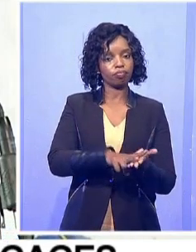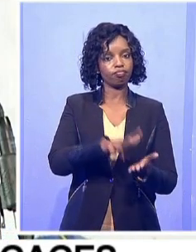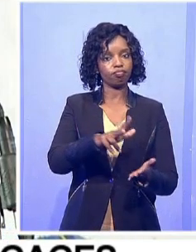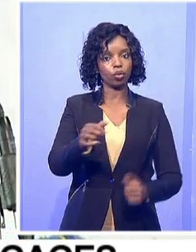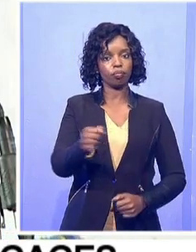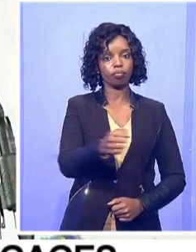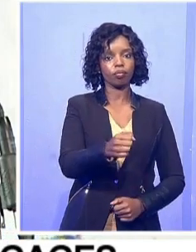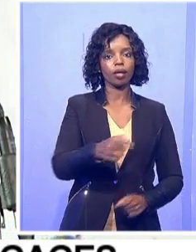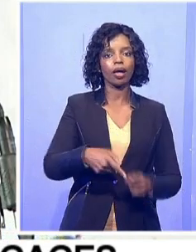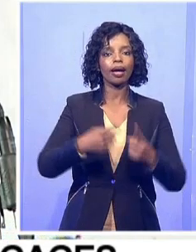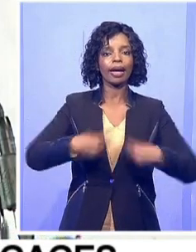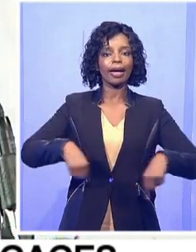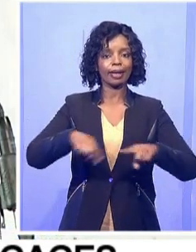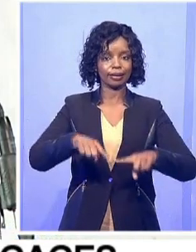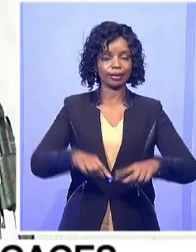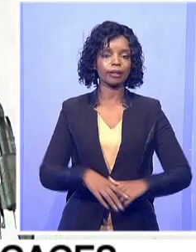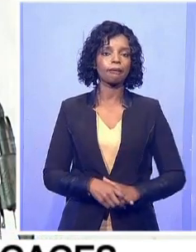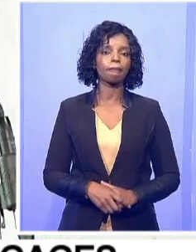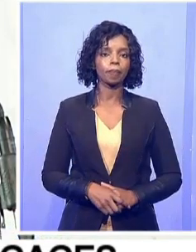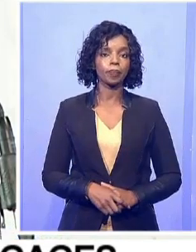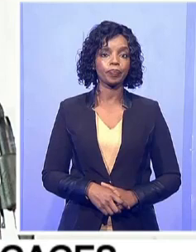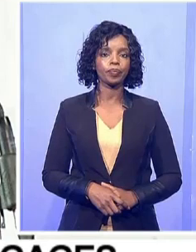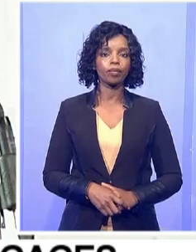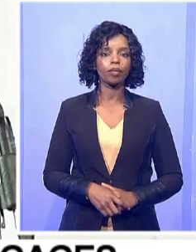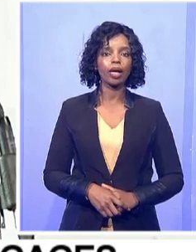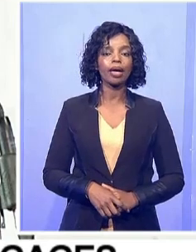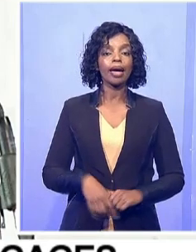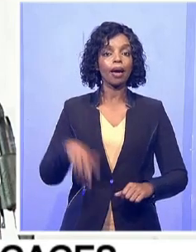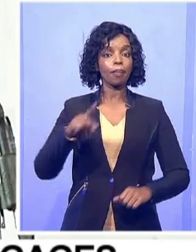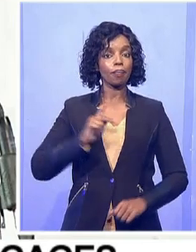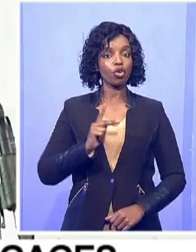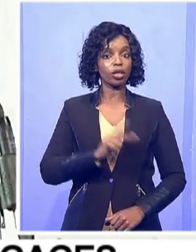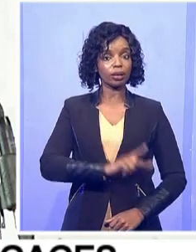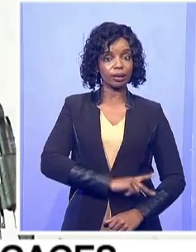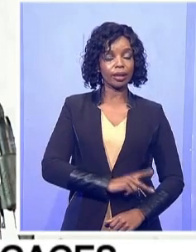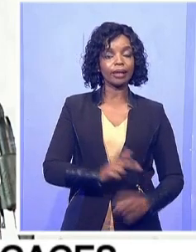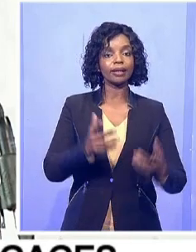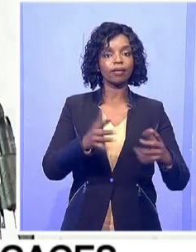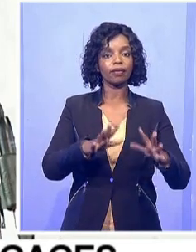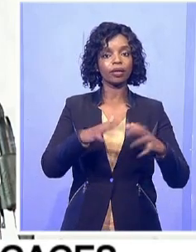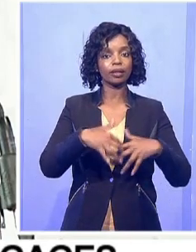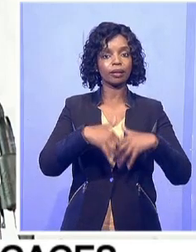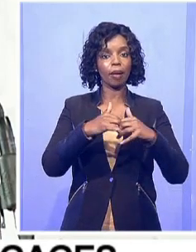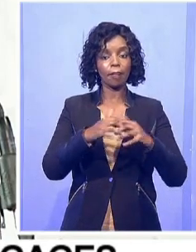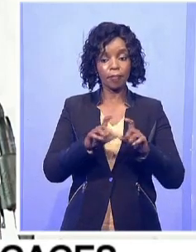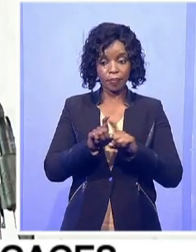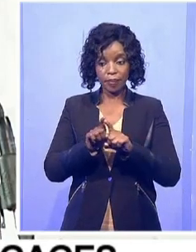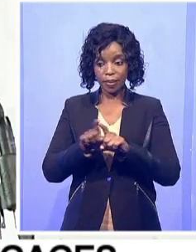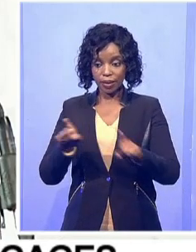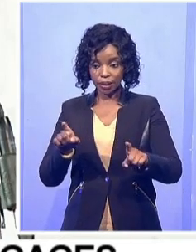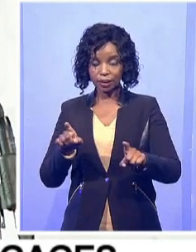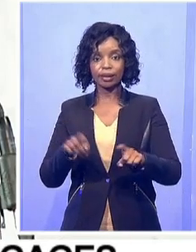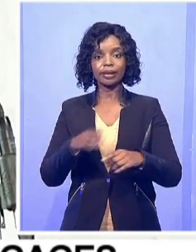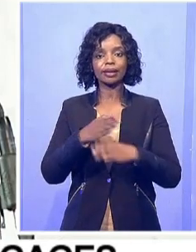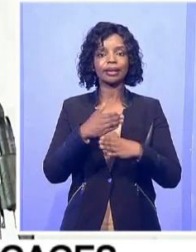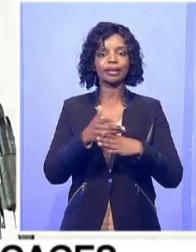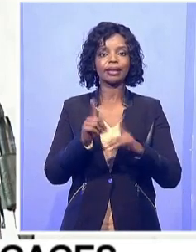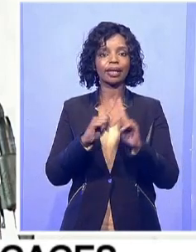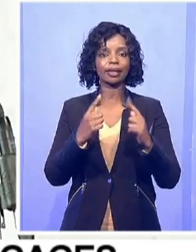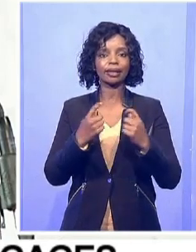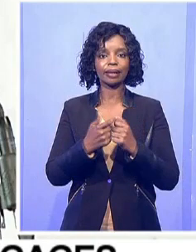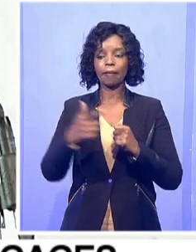This task team has been appointed by the president to look at all issues